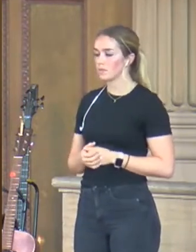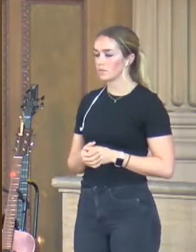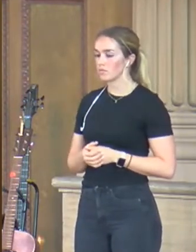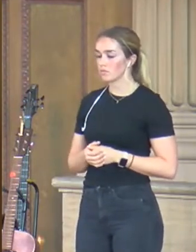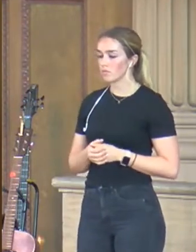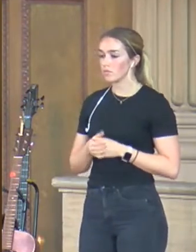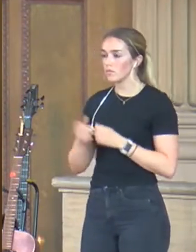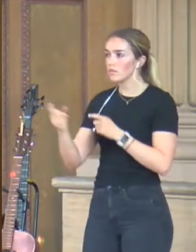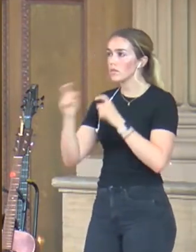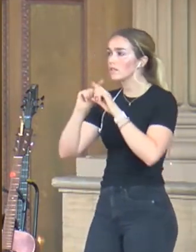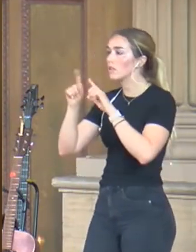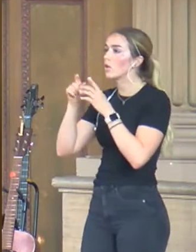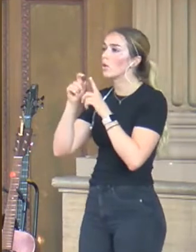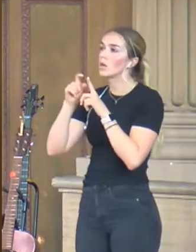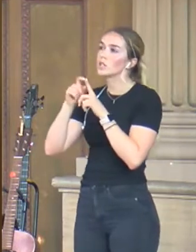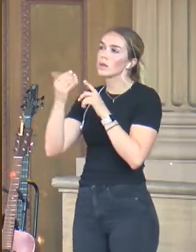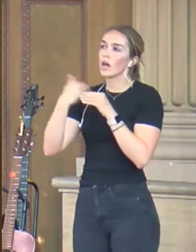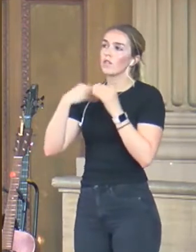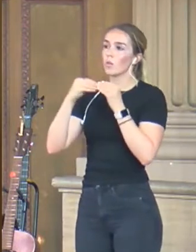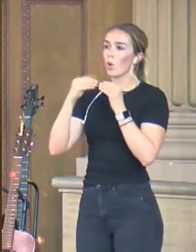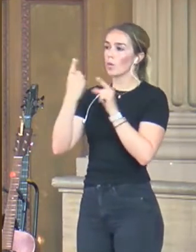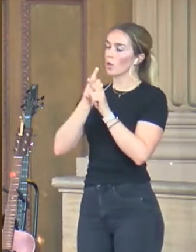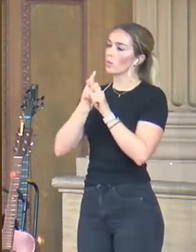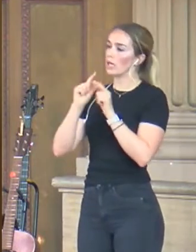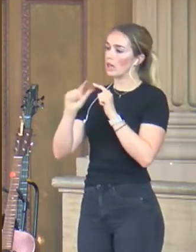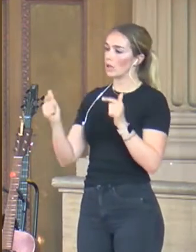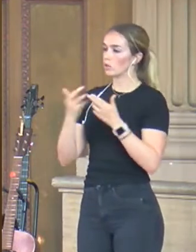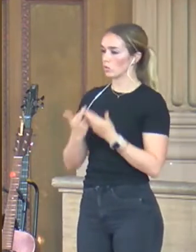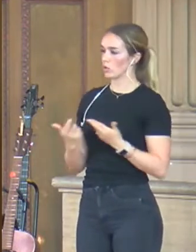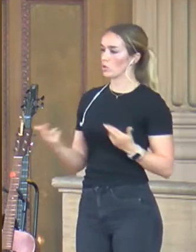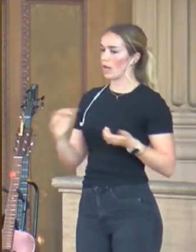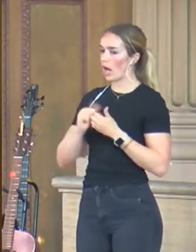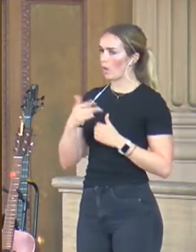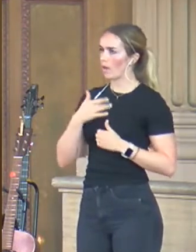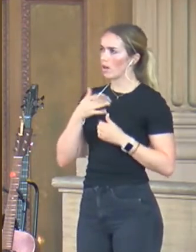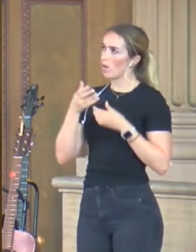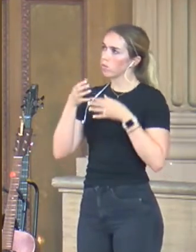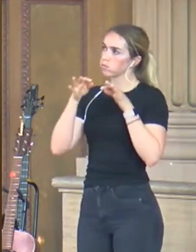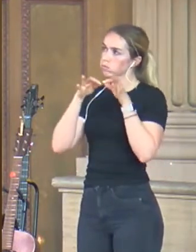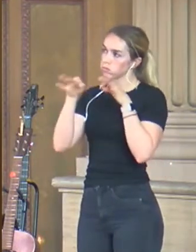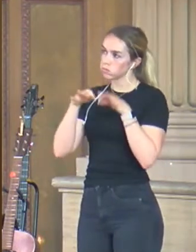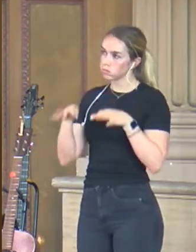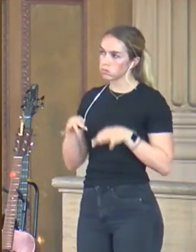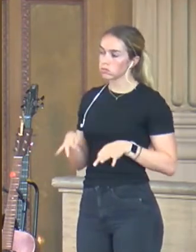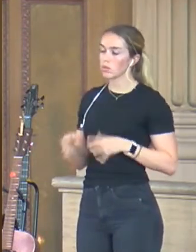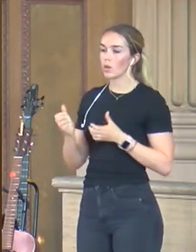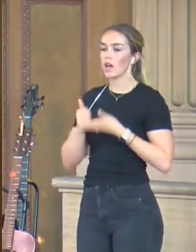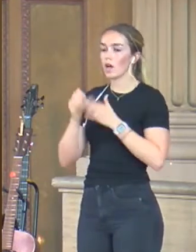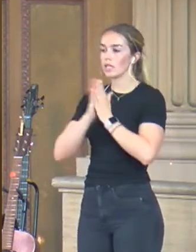And he gave us these words so that we have some language for the things that we're feeling. He's a God who loves to help us pray.